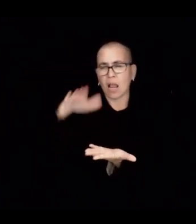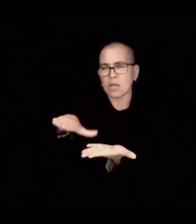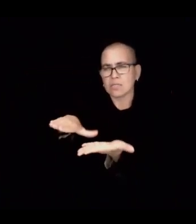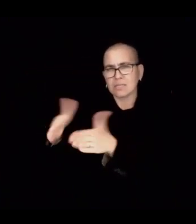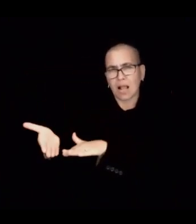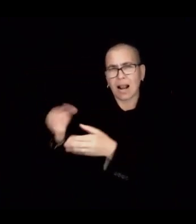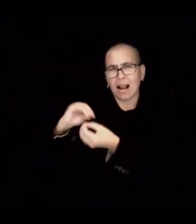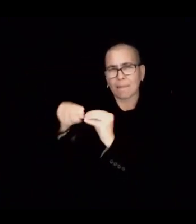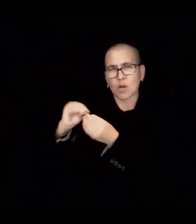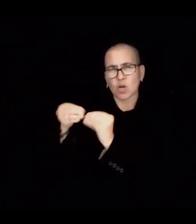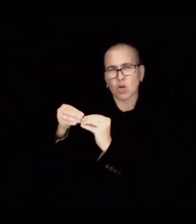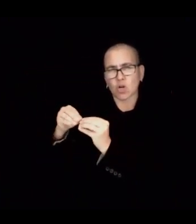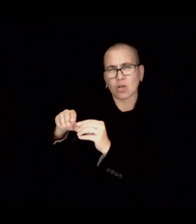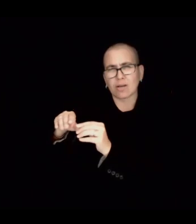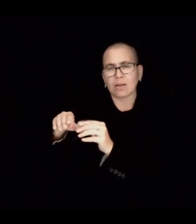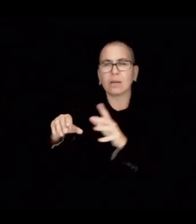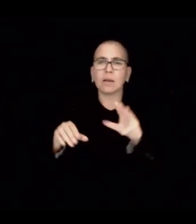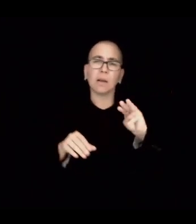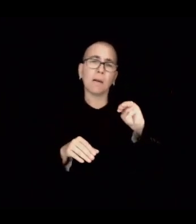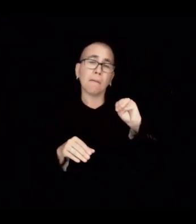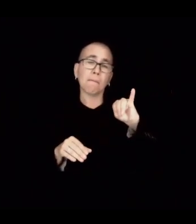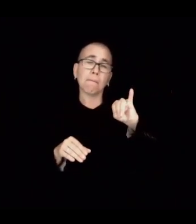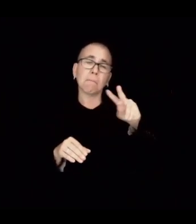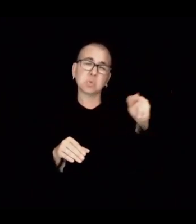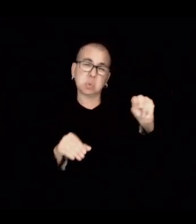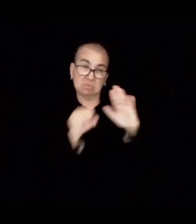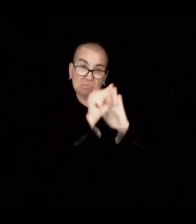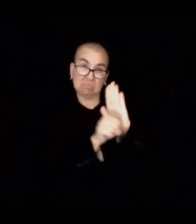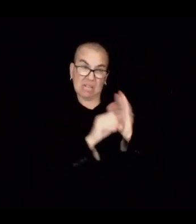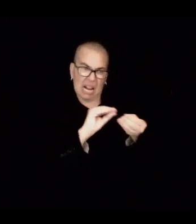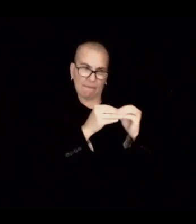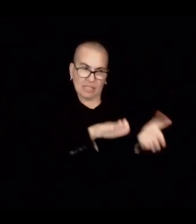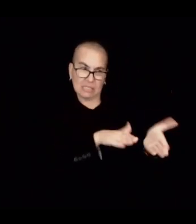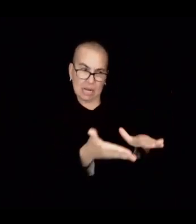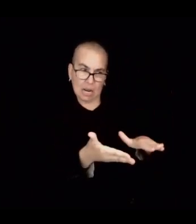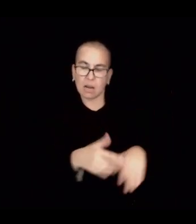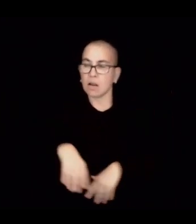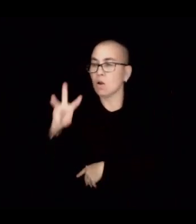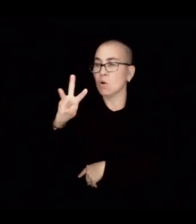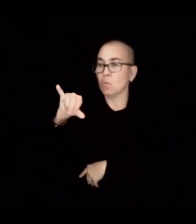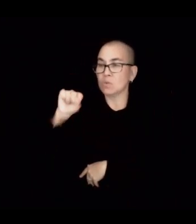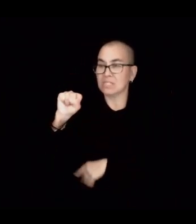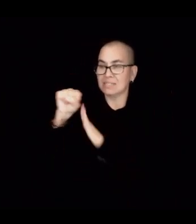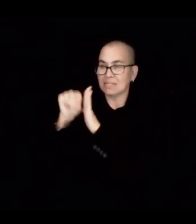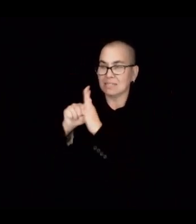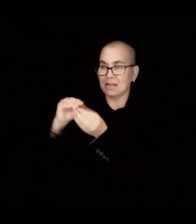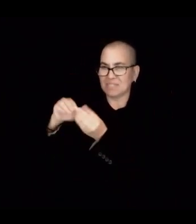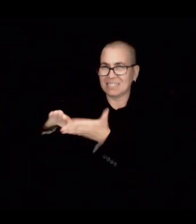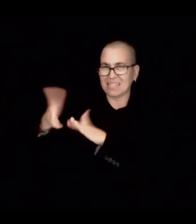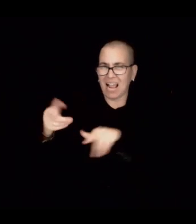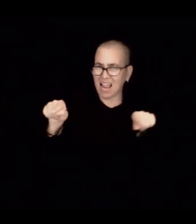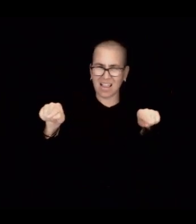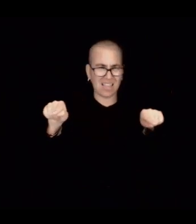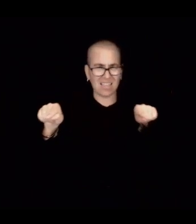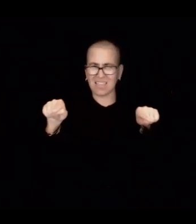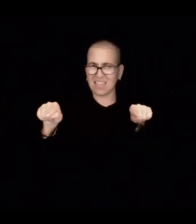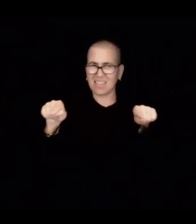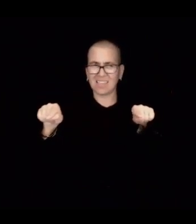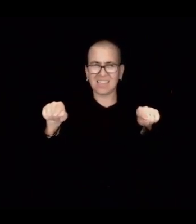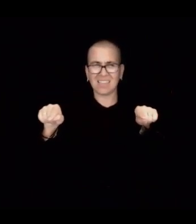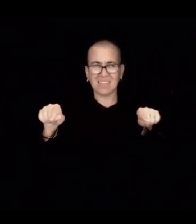more similar, but we have about twice as many fatalities as they do. Has there been anything that you suspect